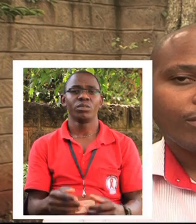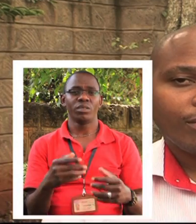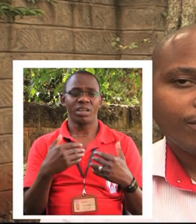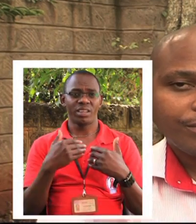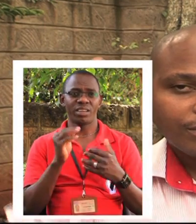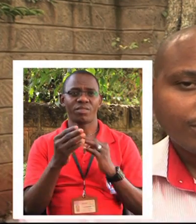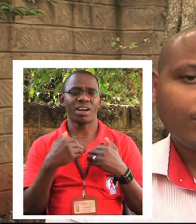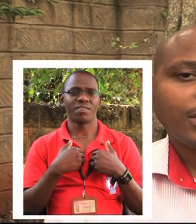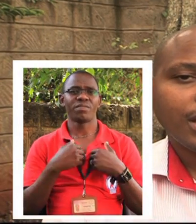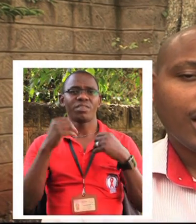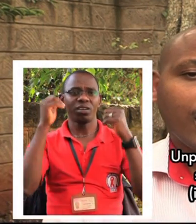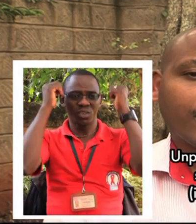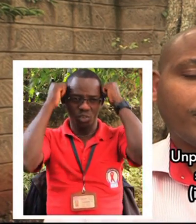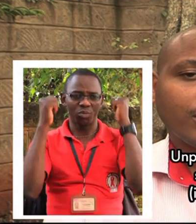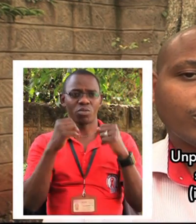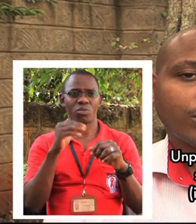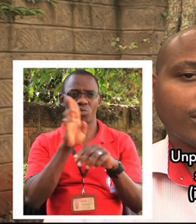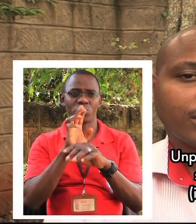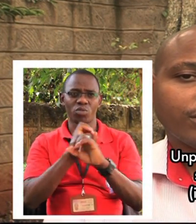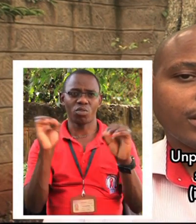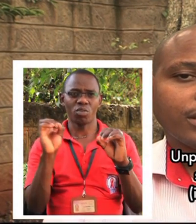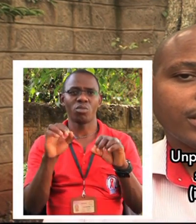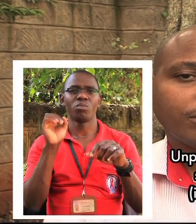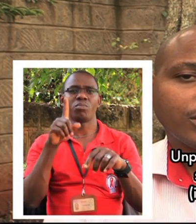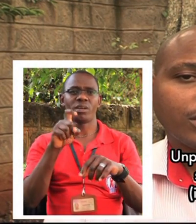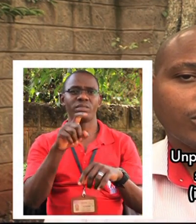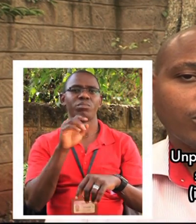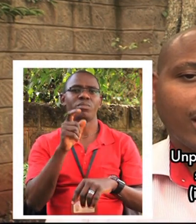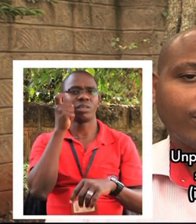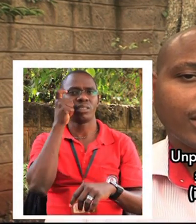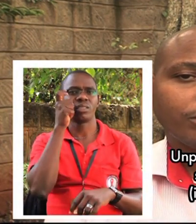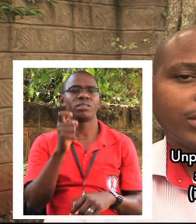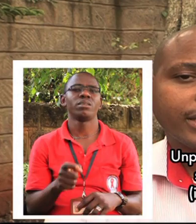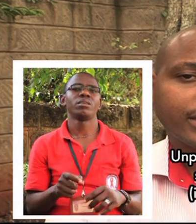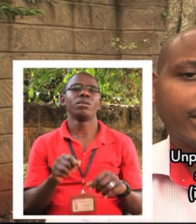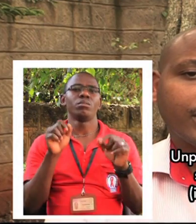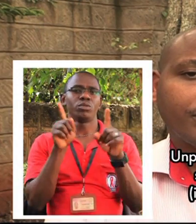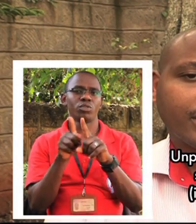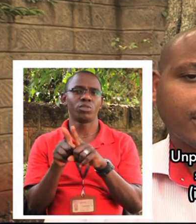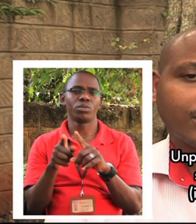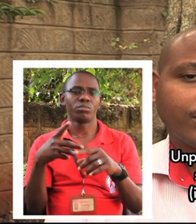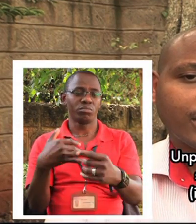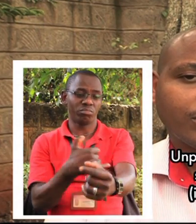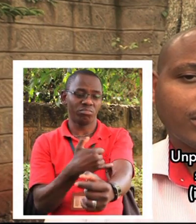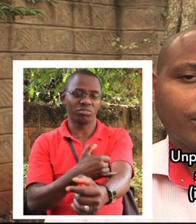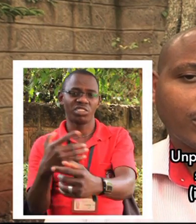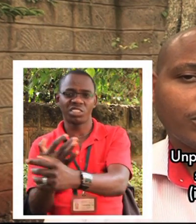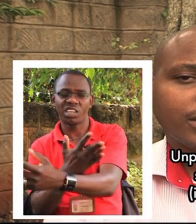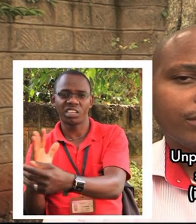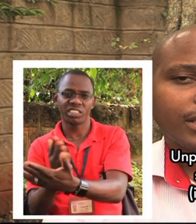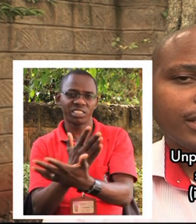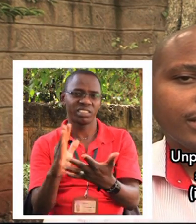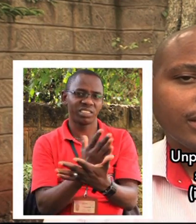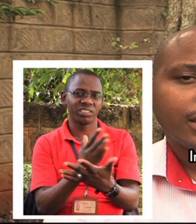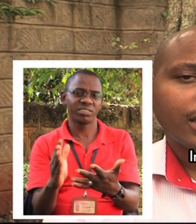of HIV transmission? The main routes of HIV transmission include having unprotected penetrative sex with someone who